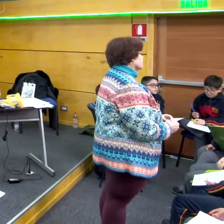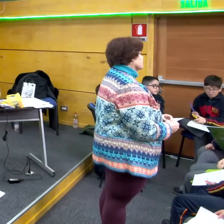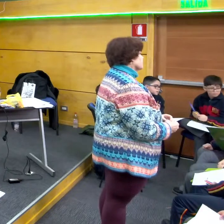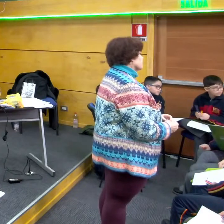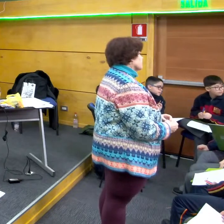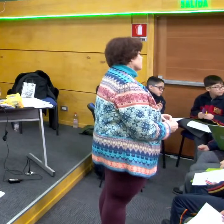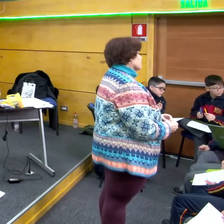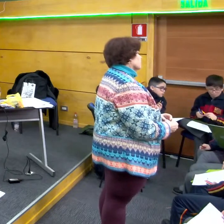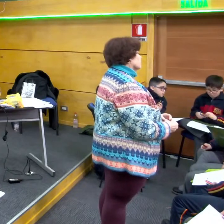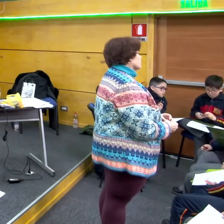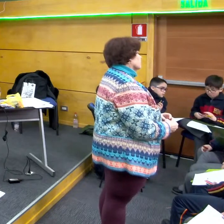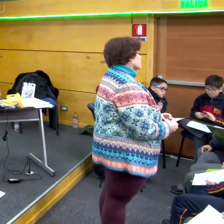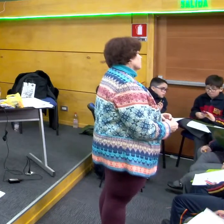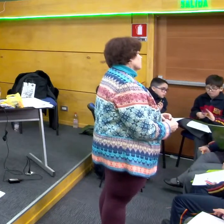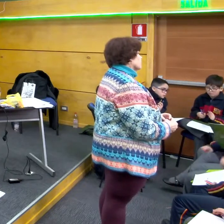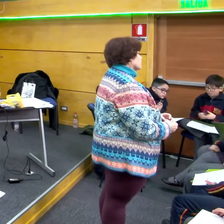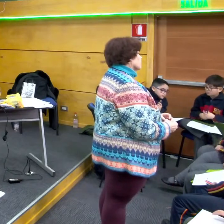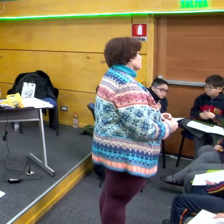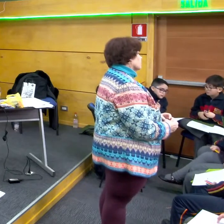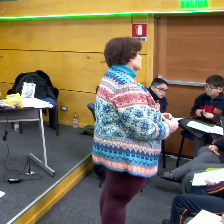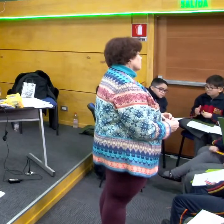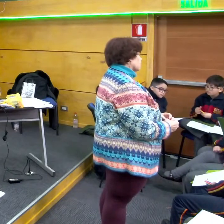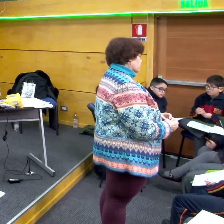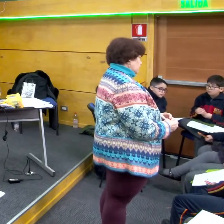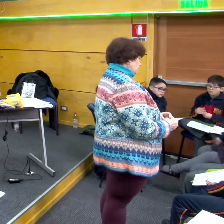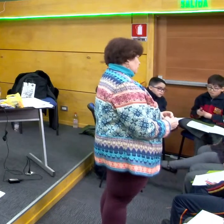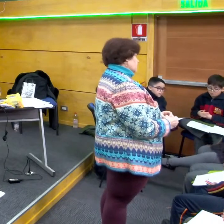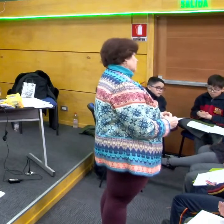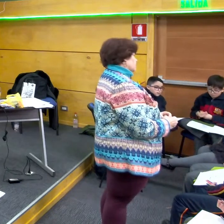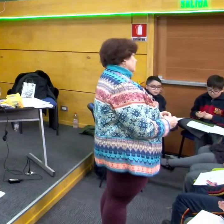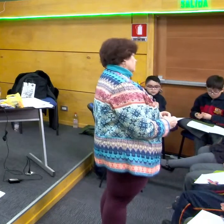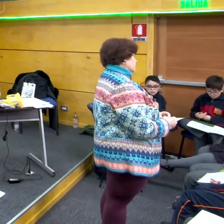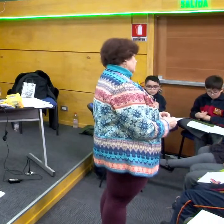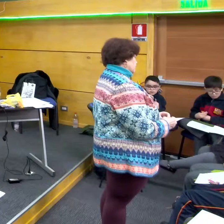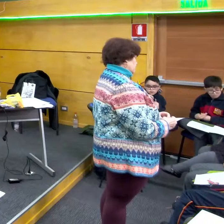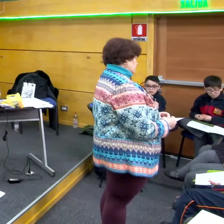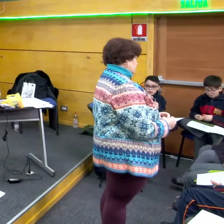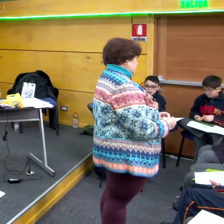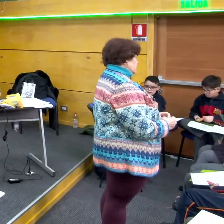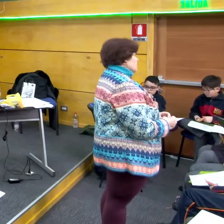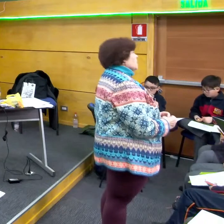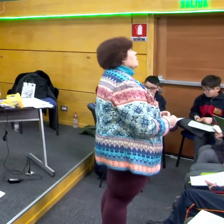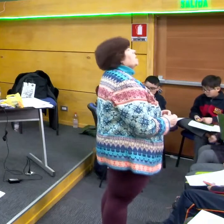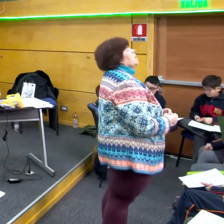my puppy? What about the judges? They will evaluate your